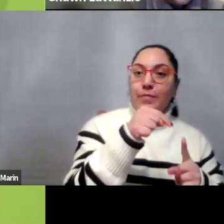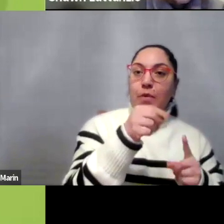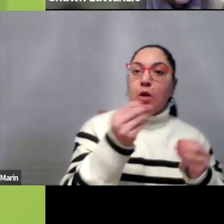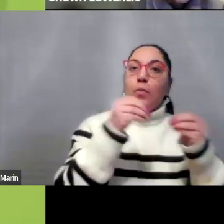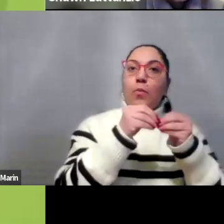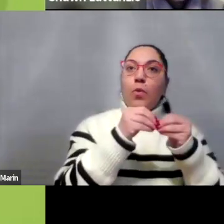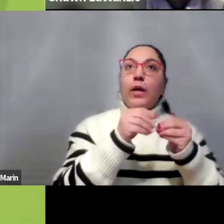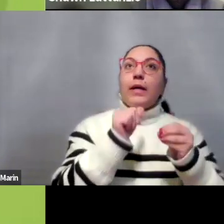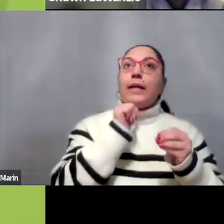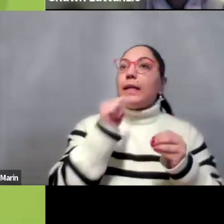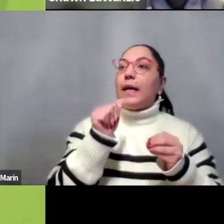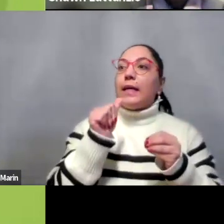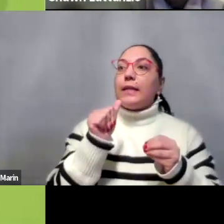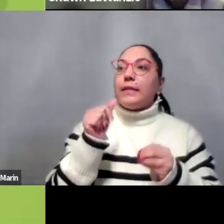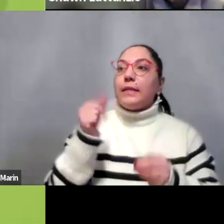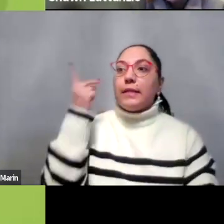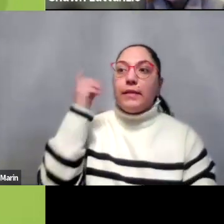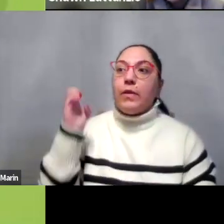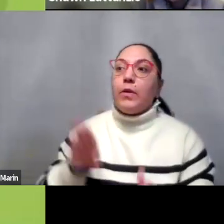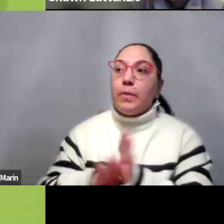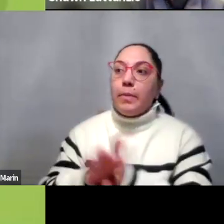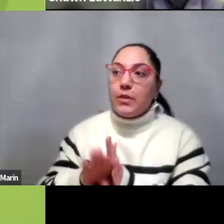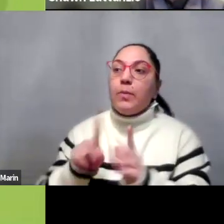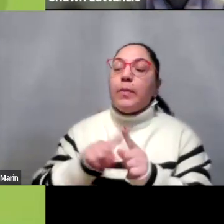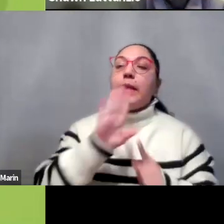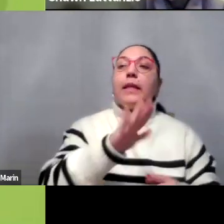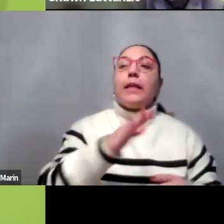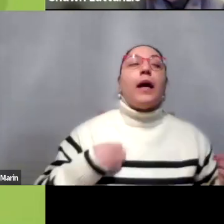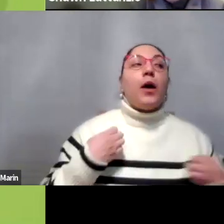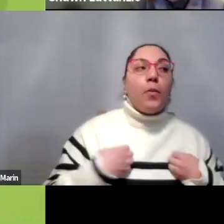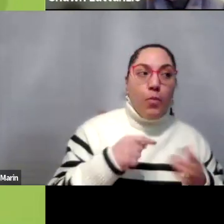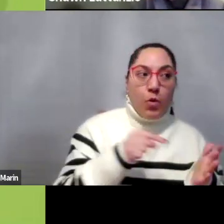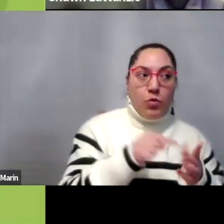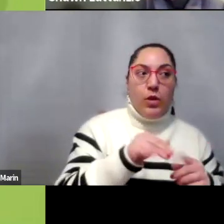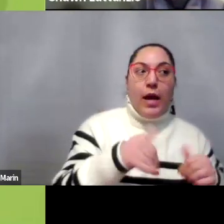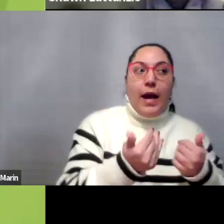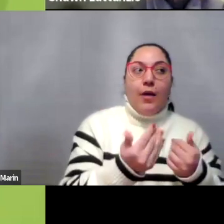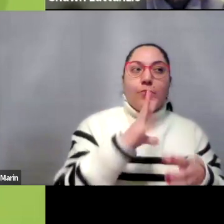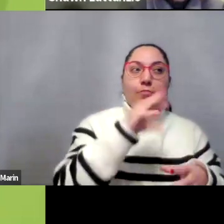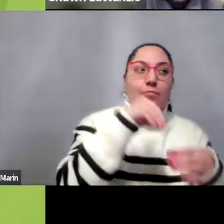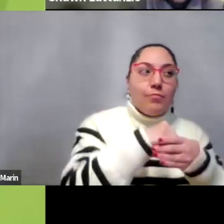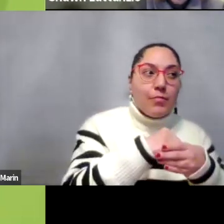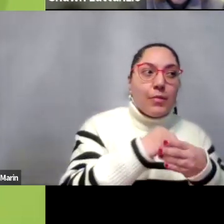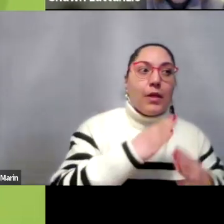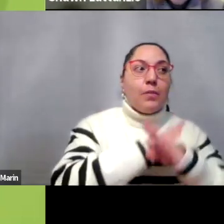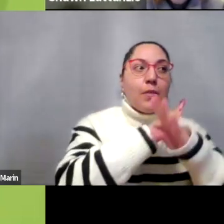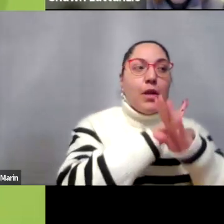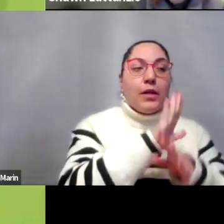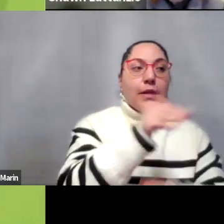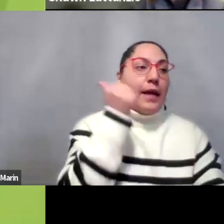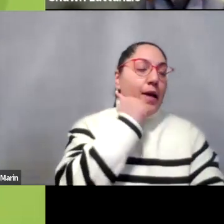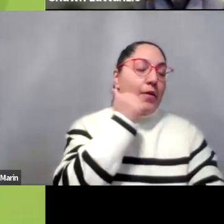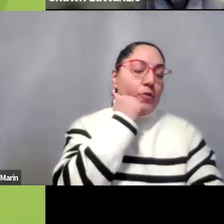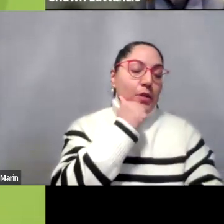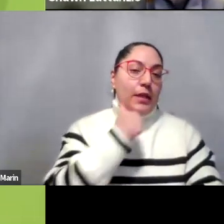not developmental disabilities per se, but what the emotional piece and how that emotional piece can be interfering with their daily